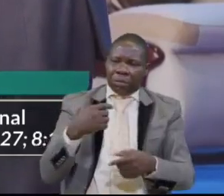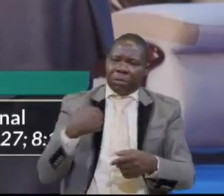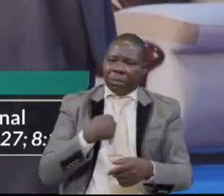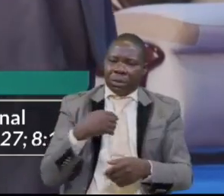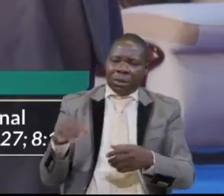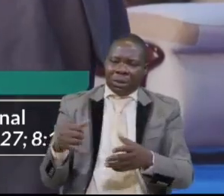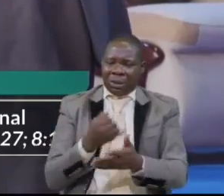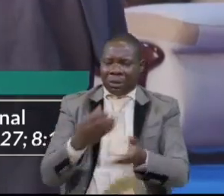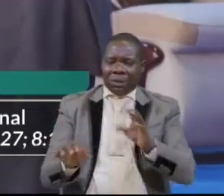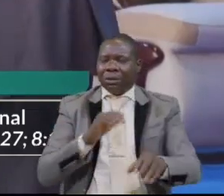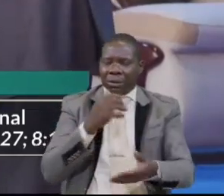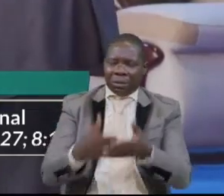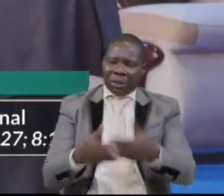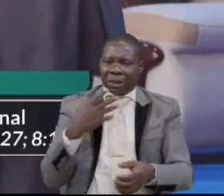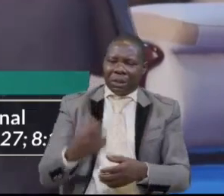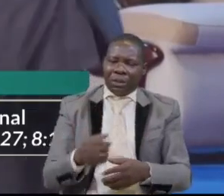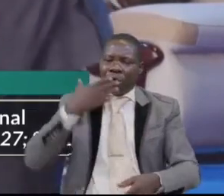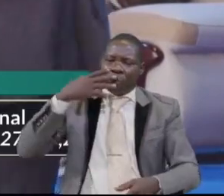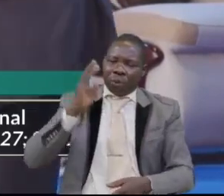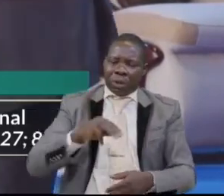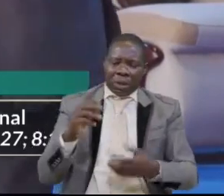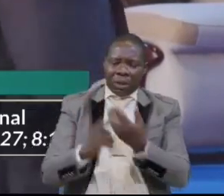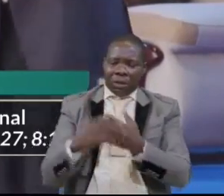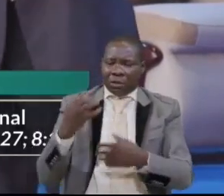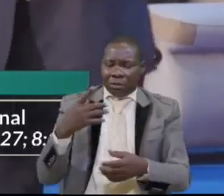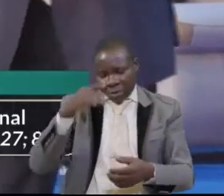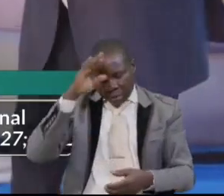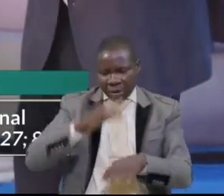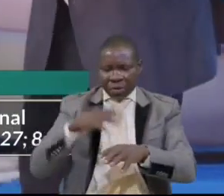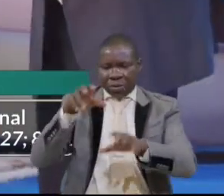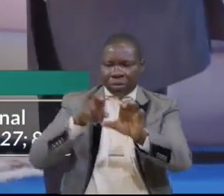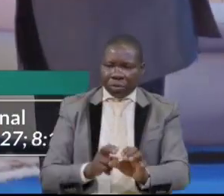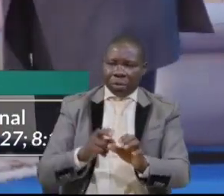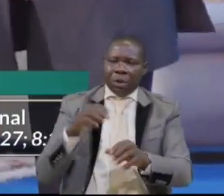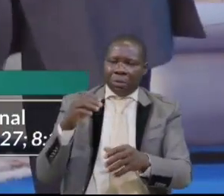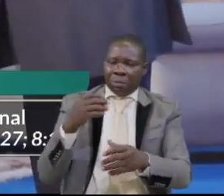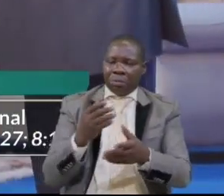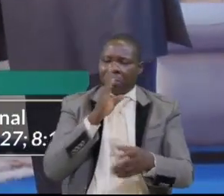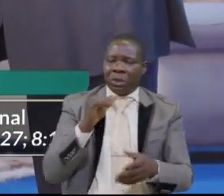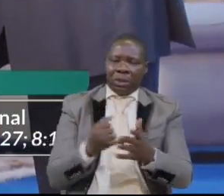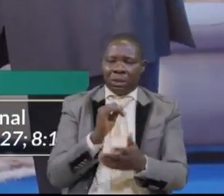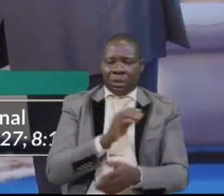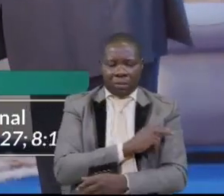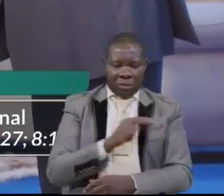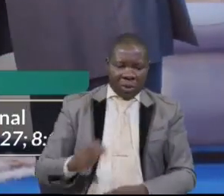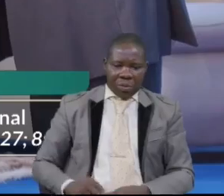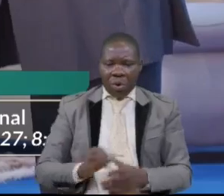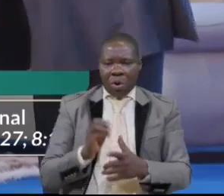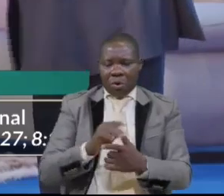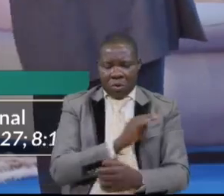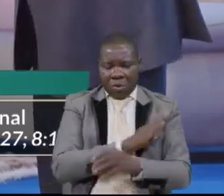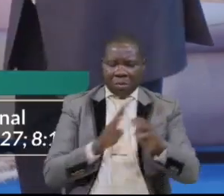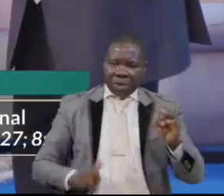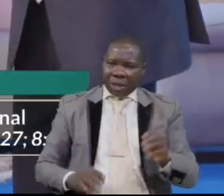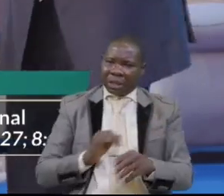brutality of nead or beses it doesn't matter who I see running things